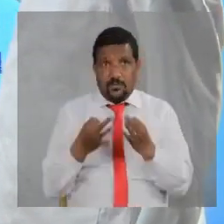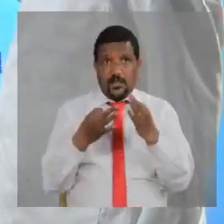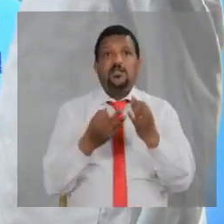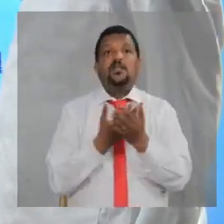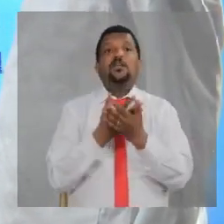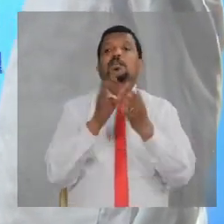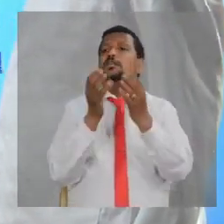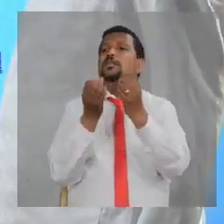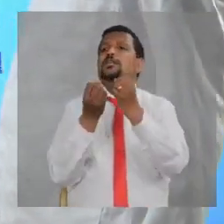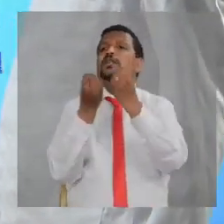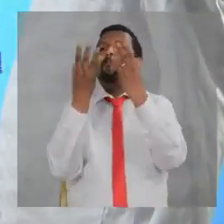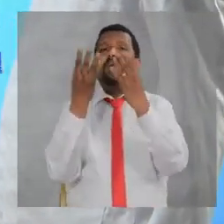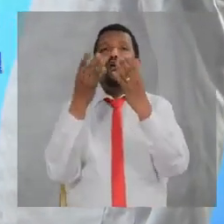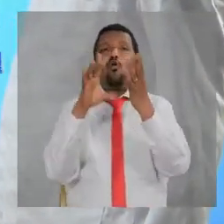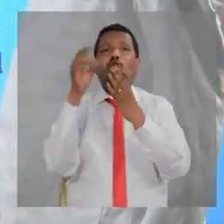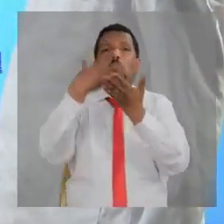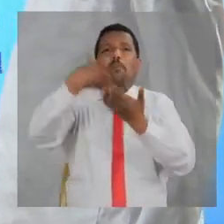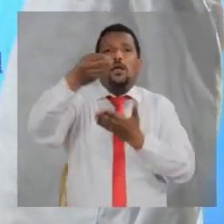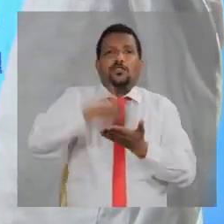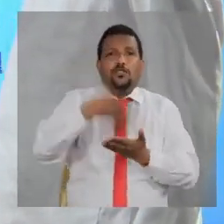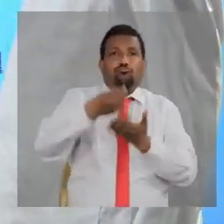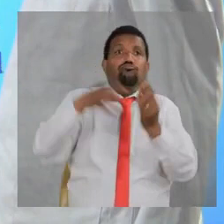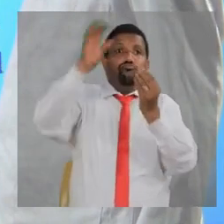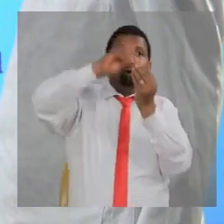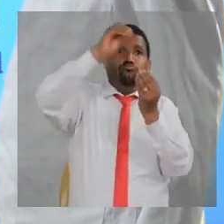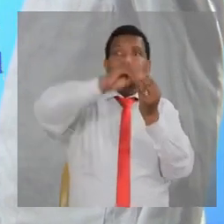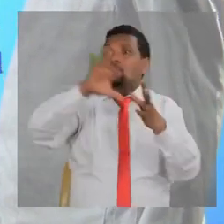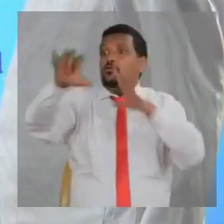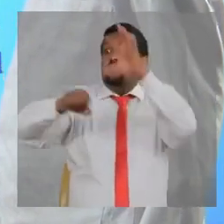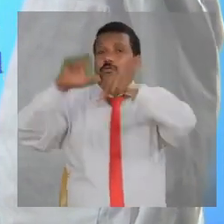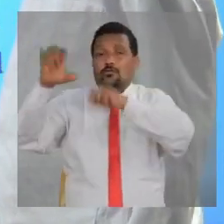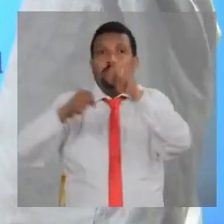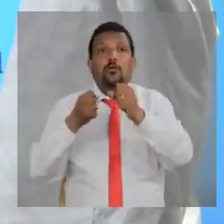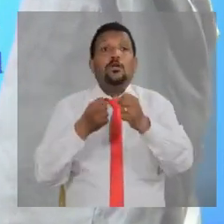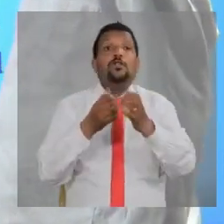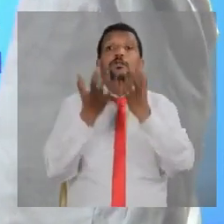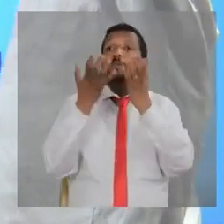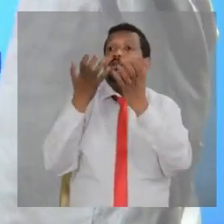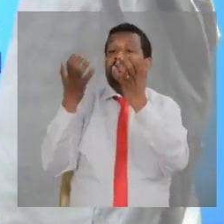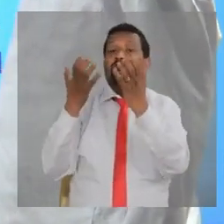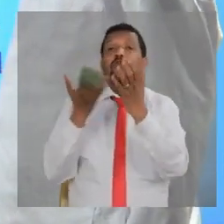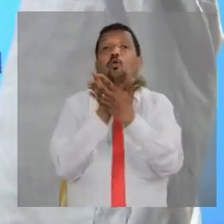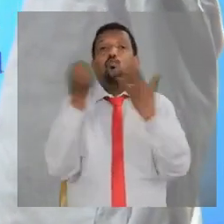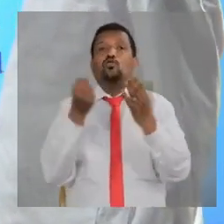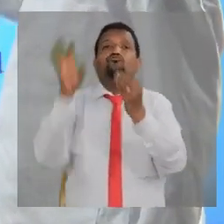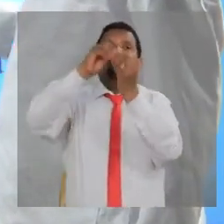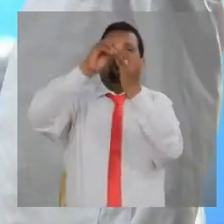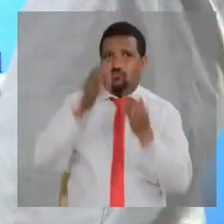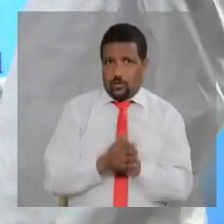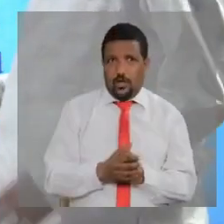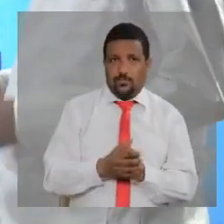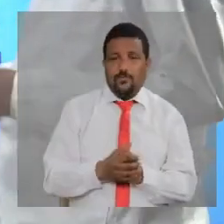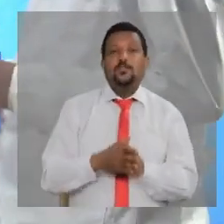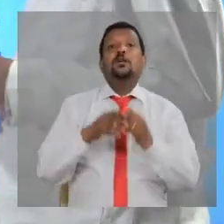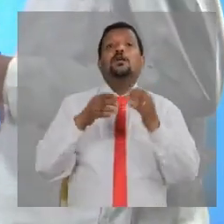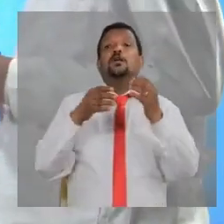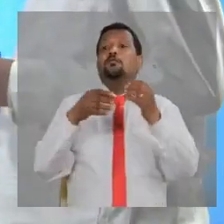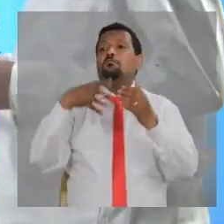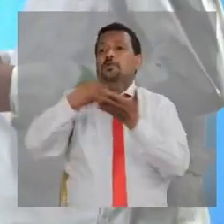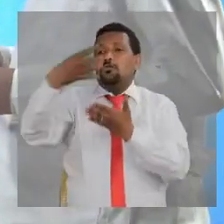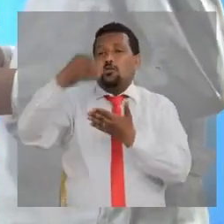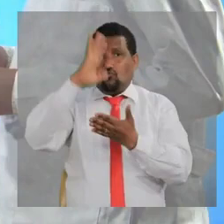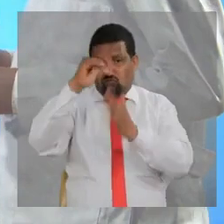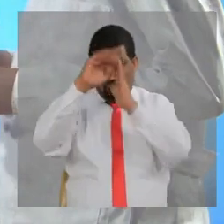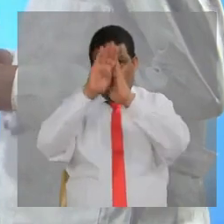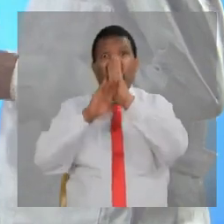number of buyers. With increase in the number of buyers, then the demand for a commodity will increase, and with a decline in the number of buyers, then